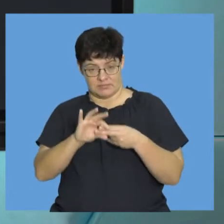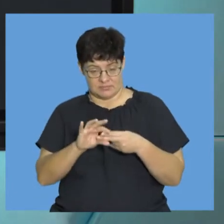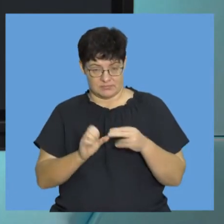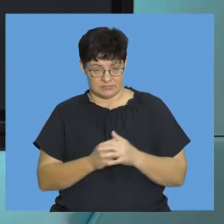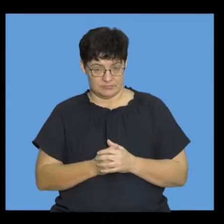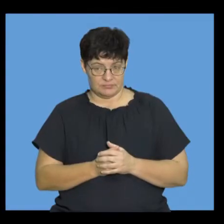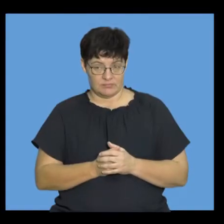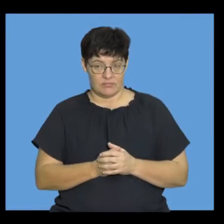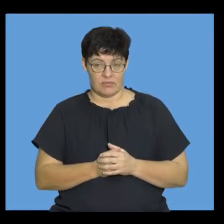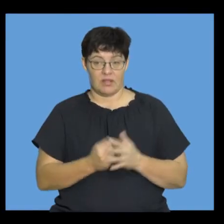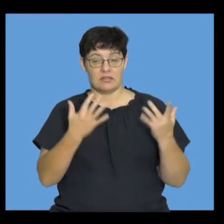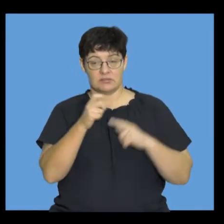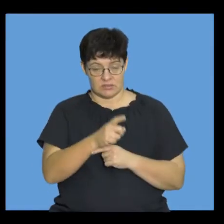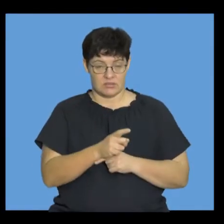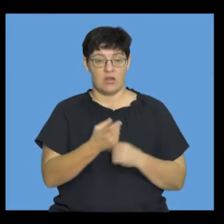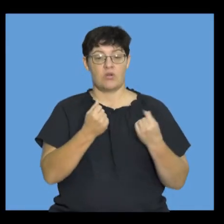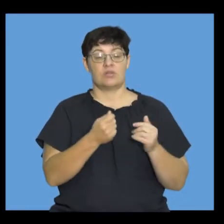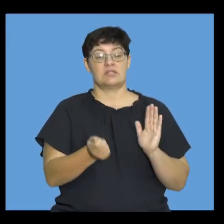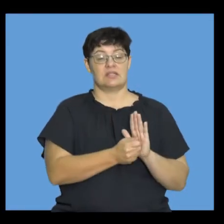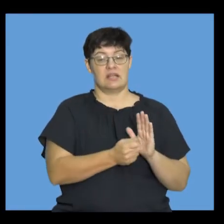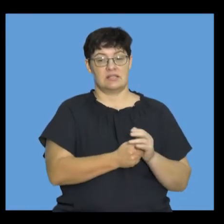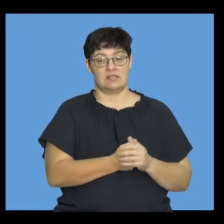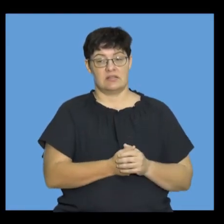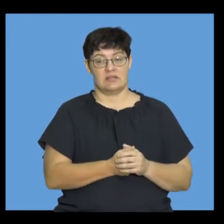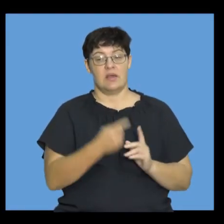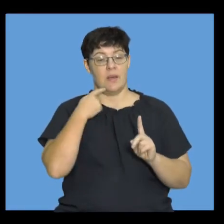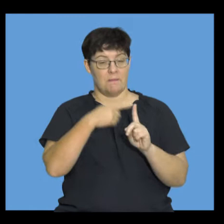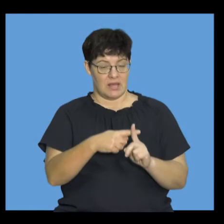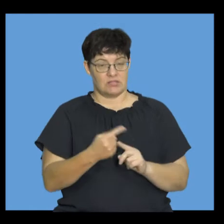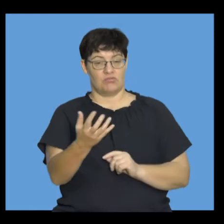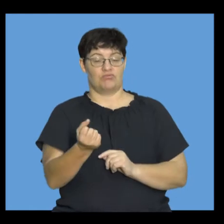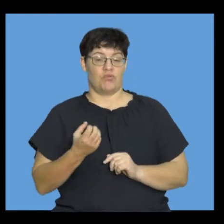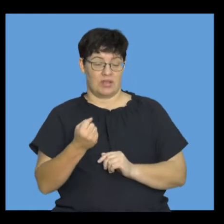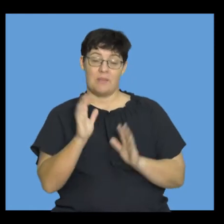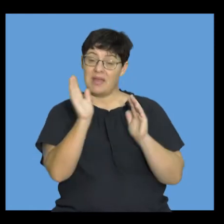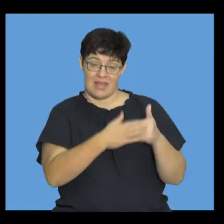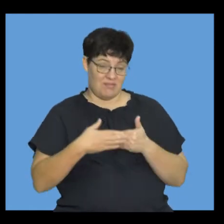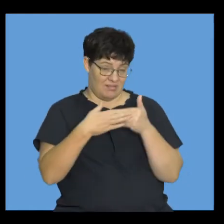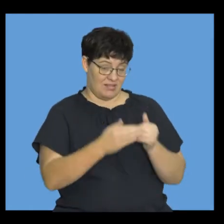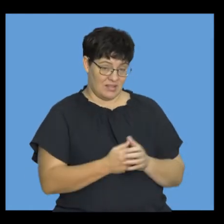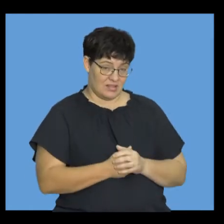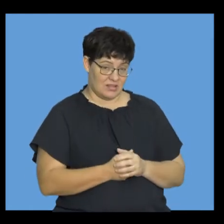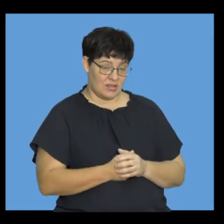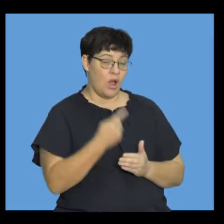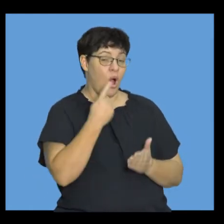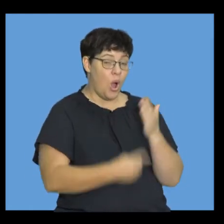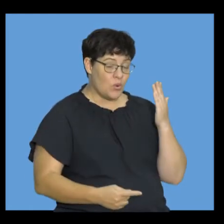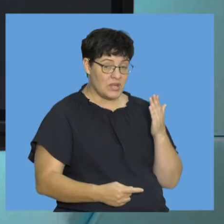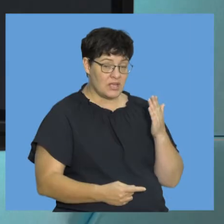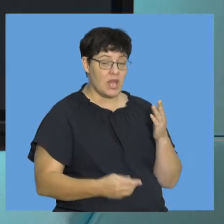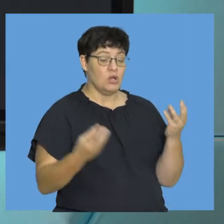watch here, cost of sales plus the drawings. But be careful, only drawings of